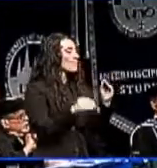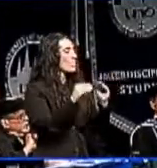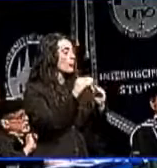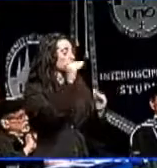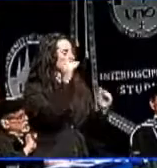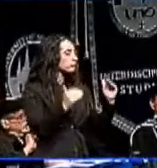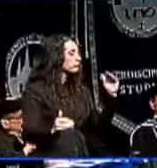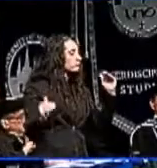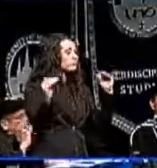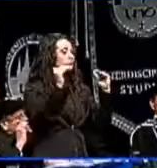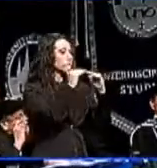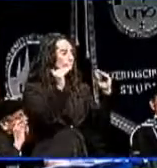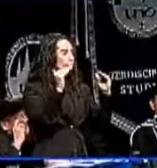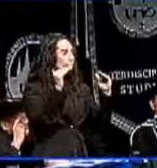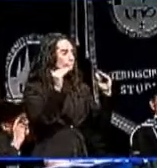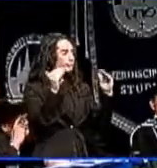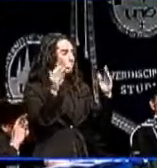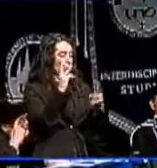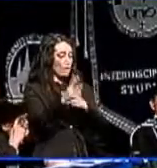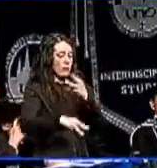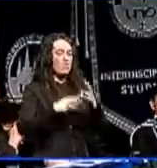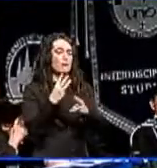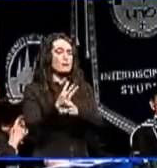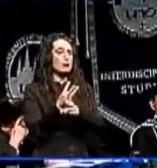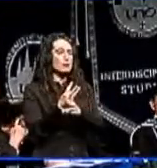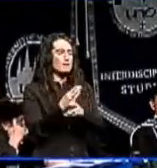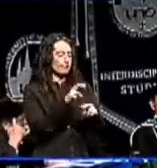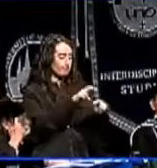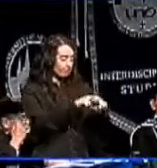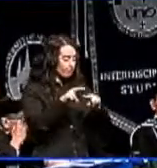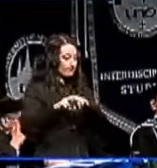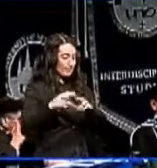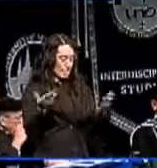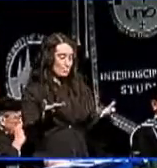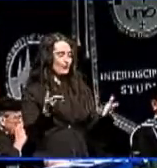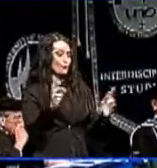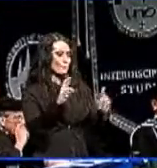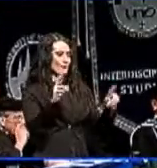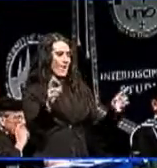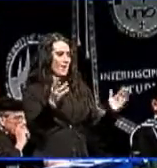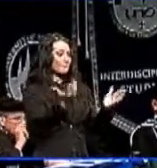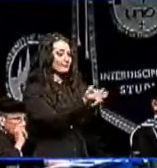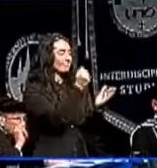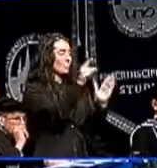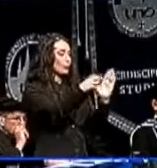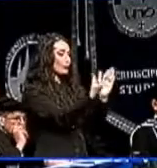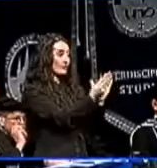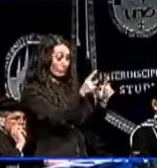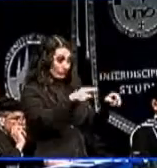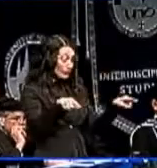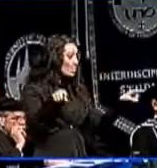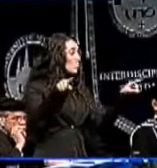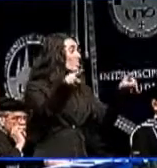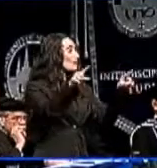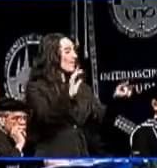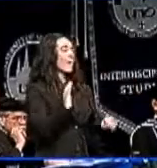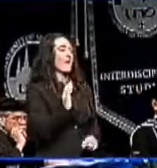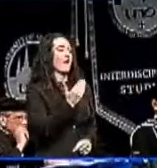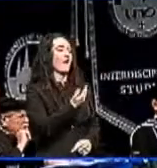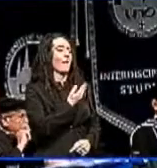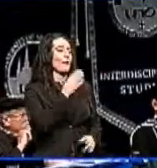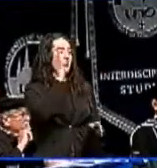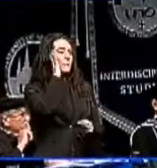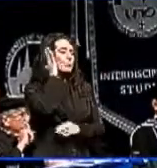society is sitting ready to receive their degrees. They are our future. They have shown